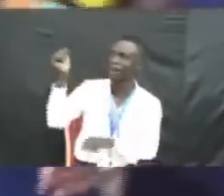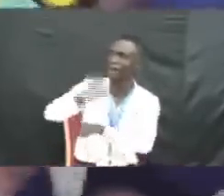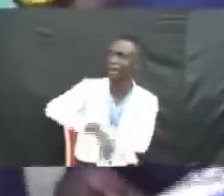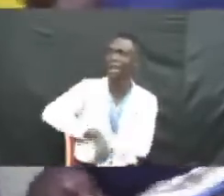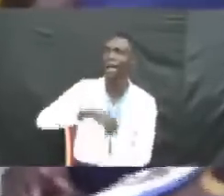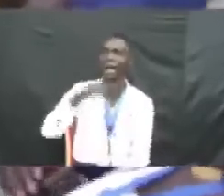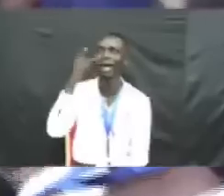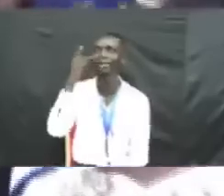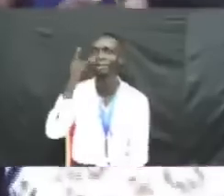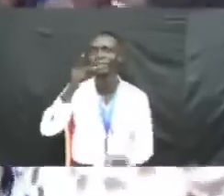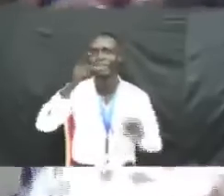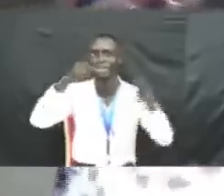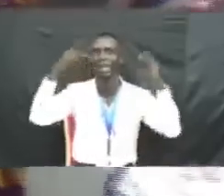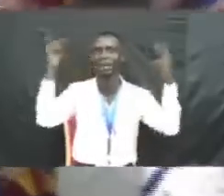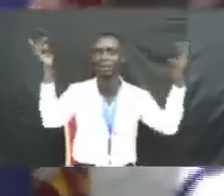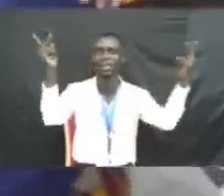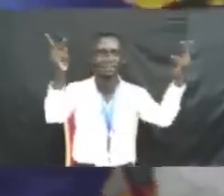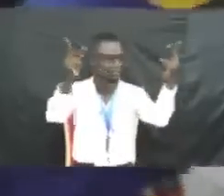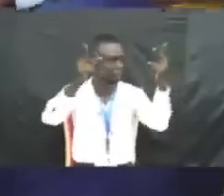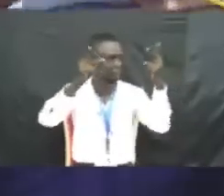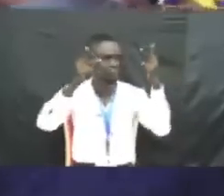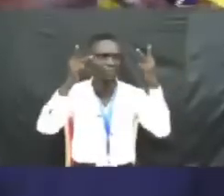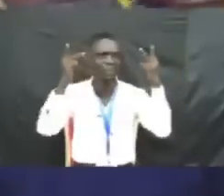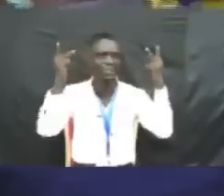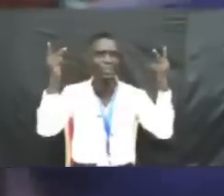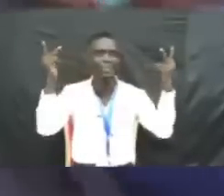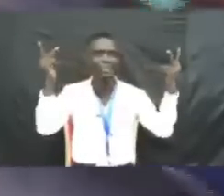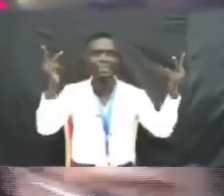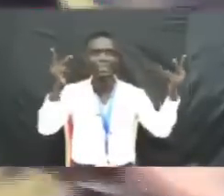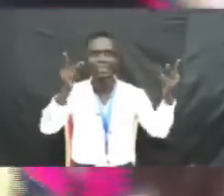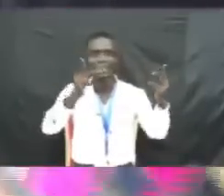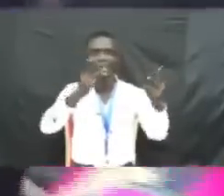shall over the victory.